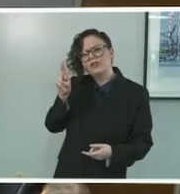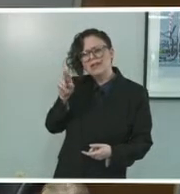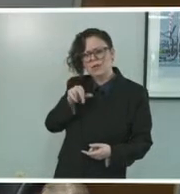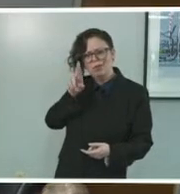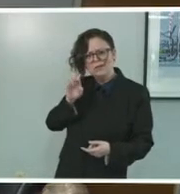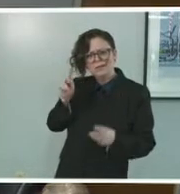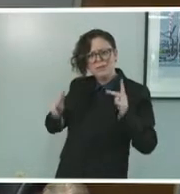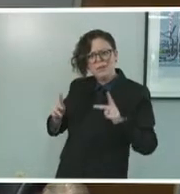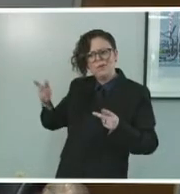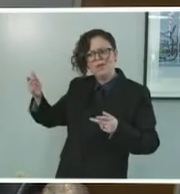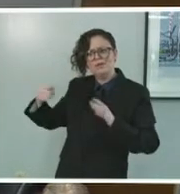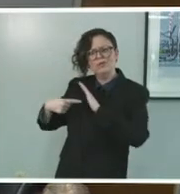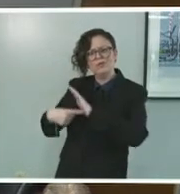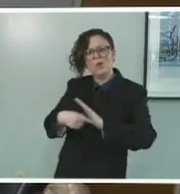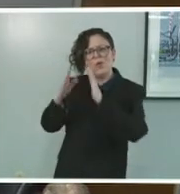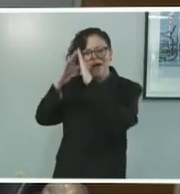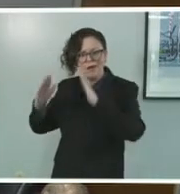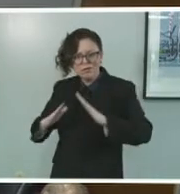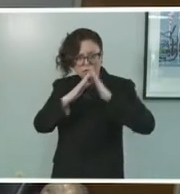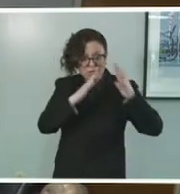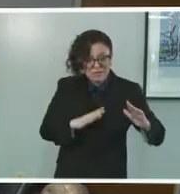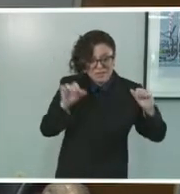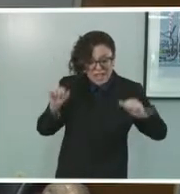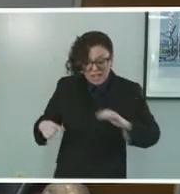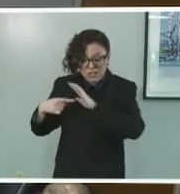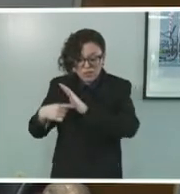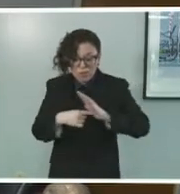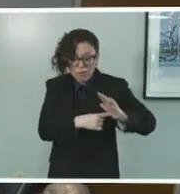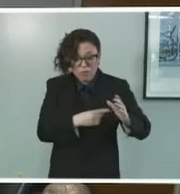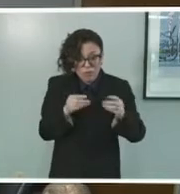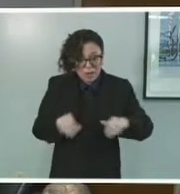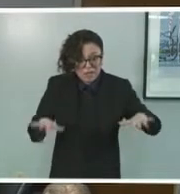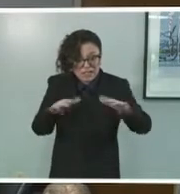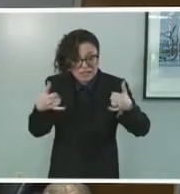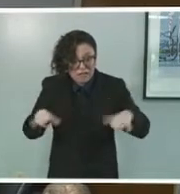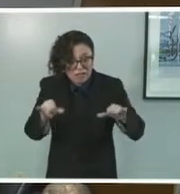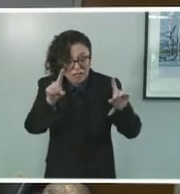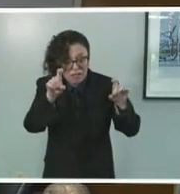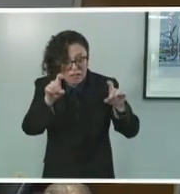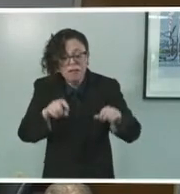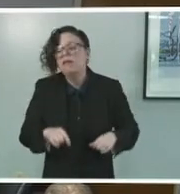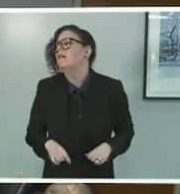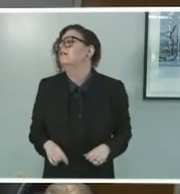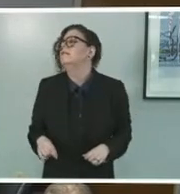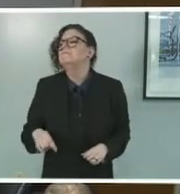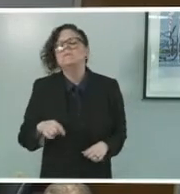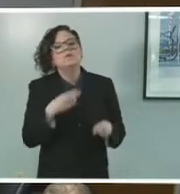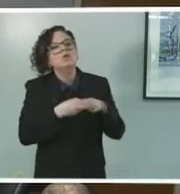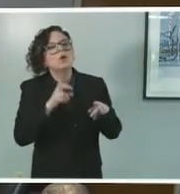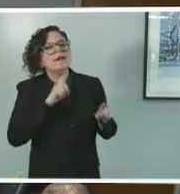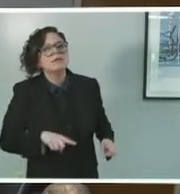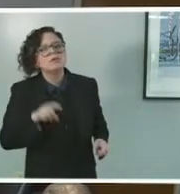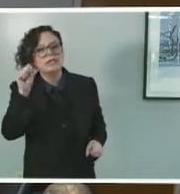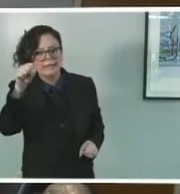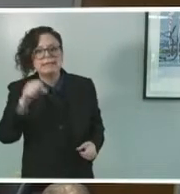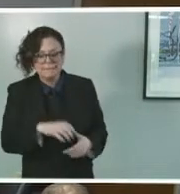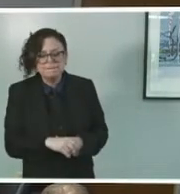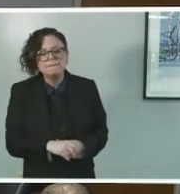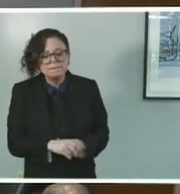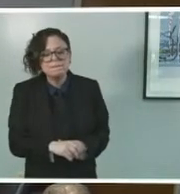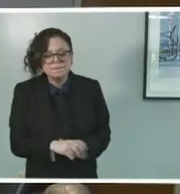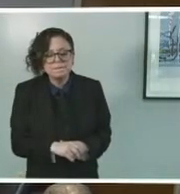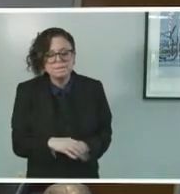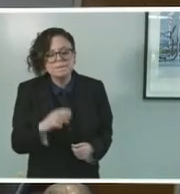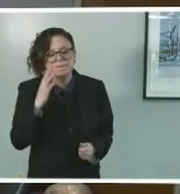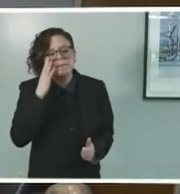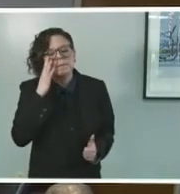order? Short answer is yes, Jeff. I mean, we are, again, it's the example you